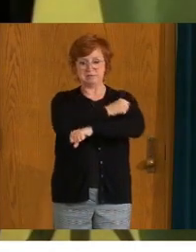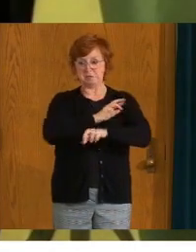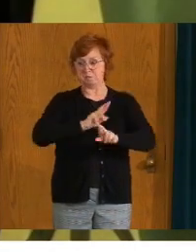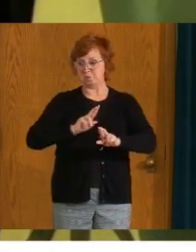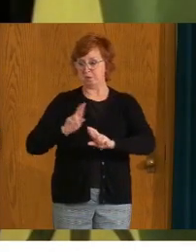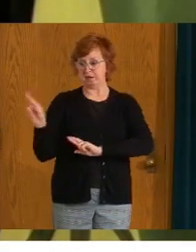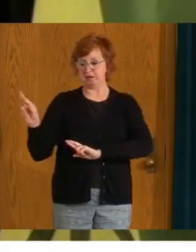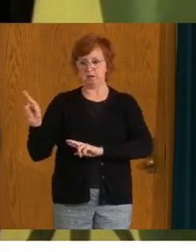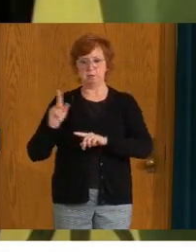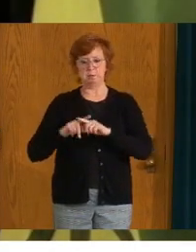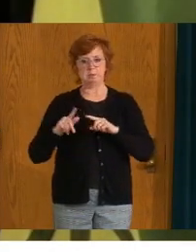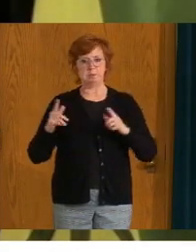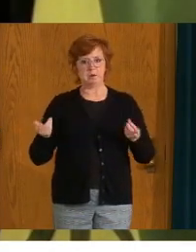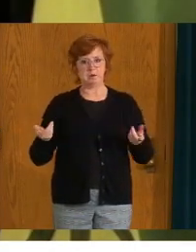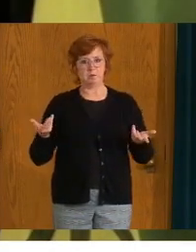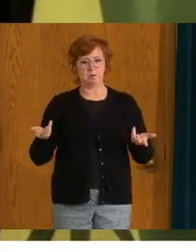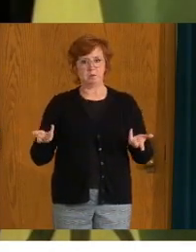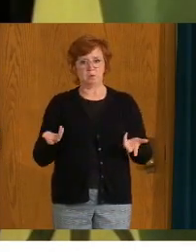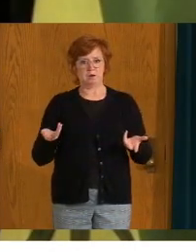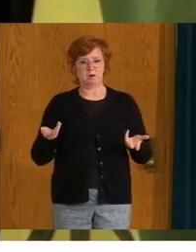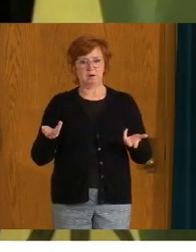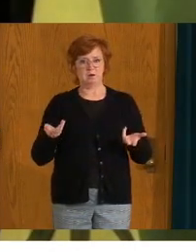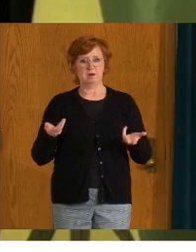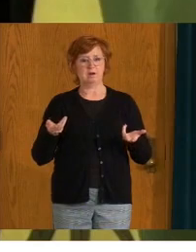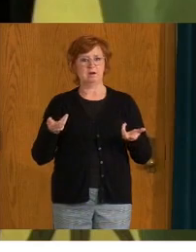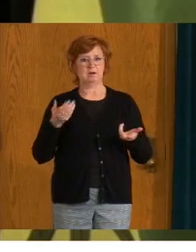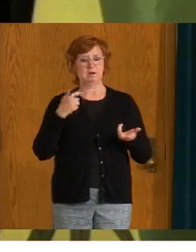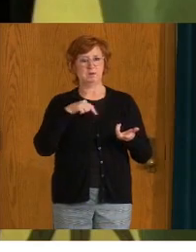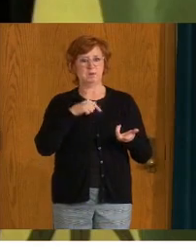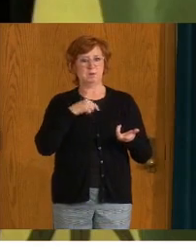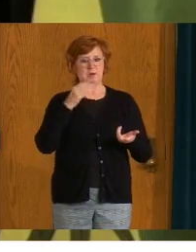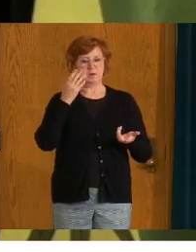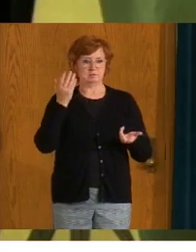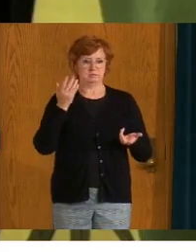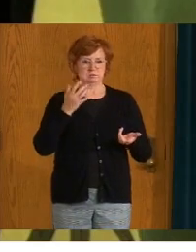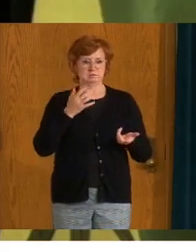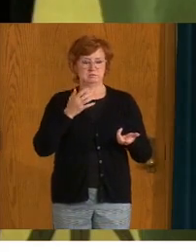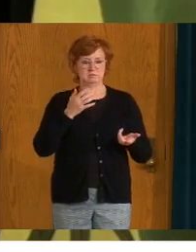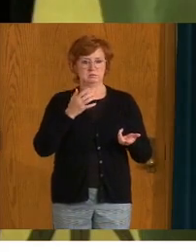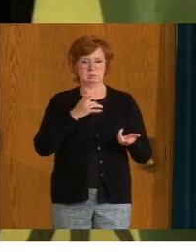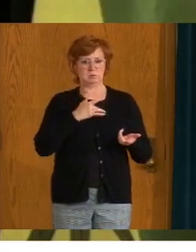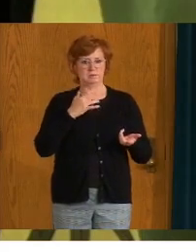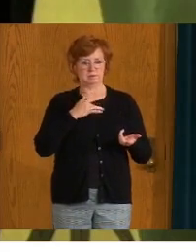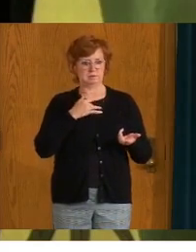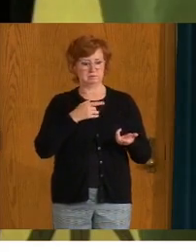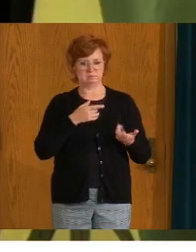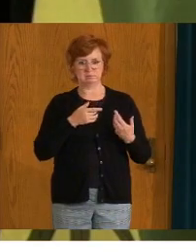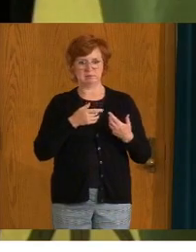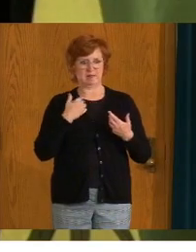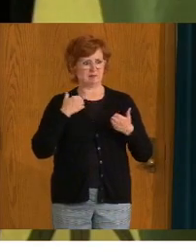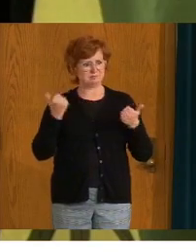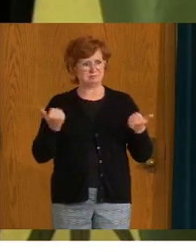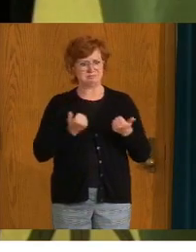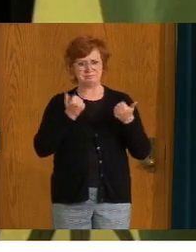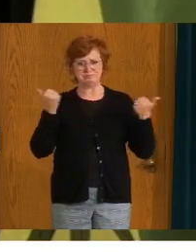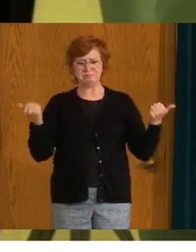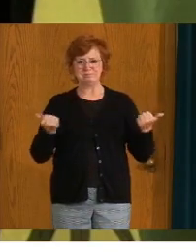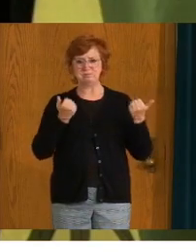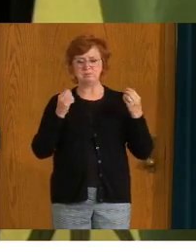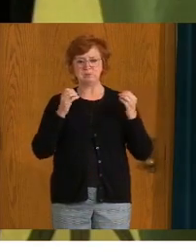to vaccines. So it's our full intent to make the second doses available to as many, if not all,